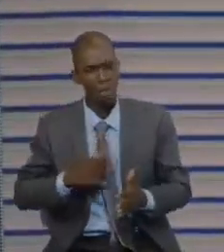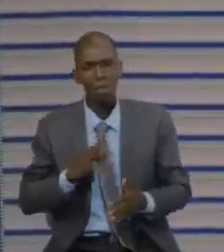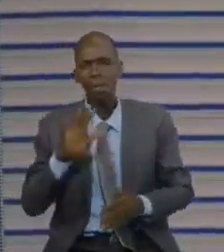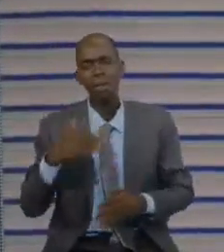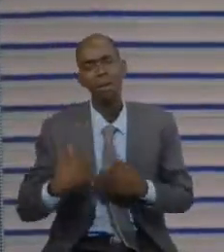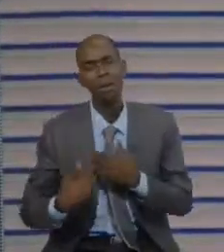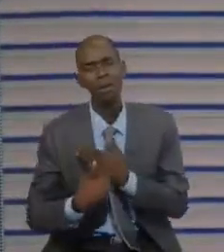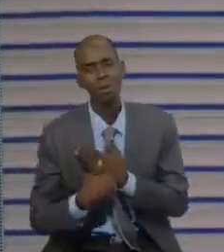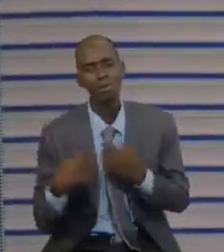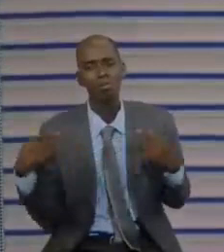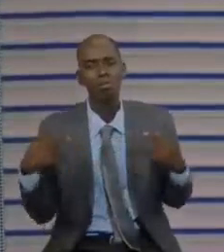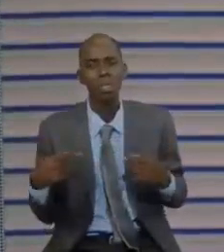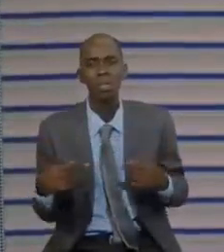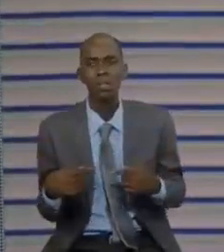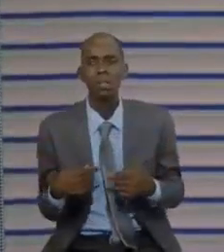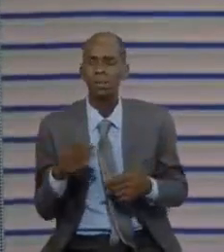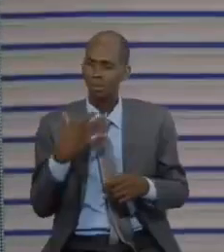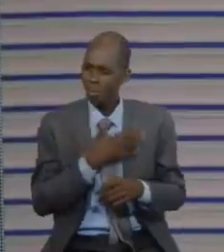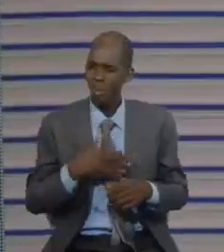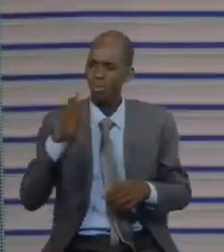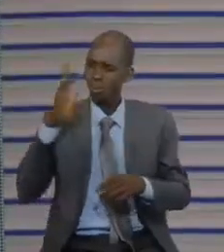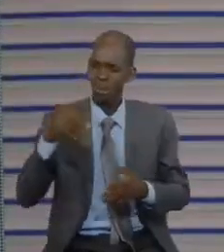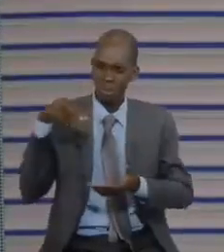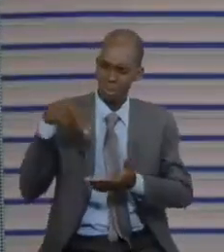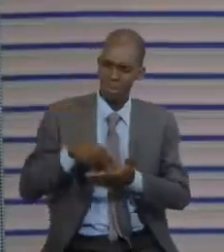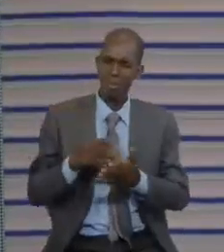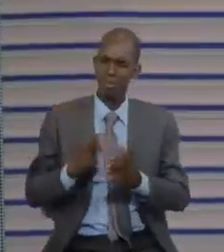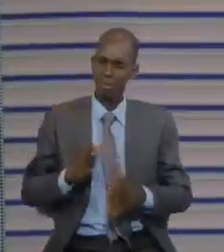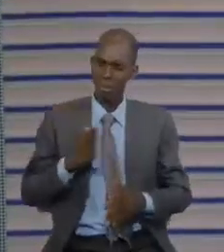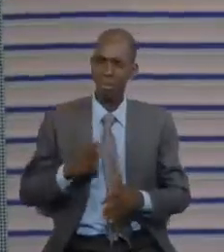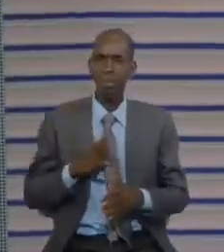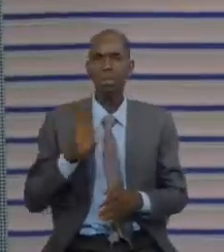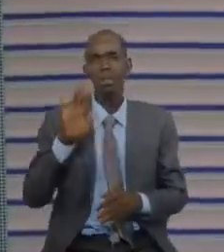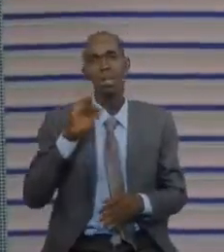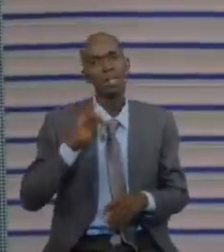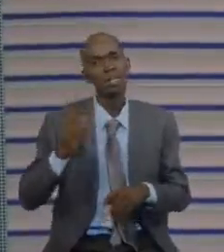stand right. No, I cannot, because I have this back